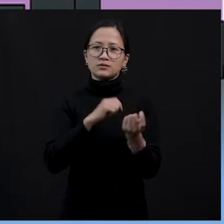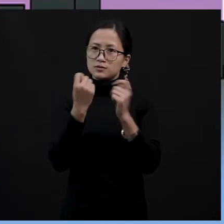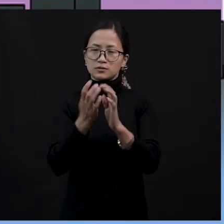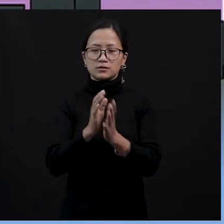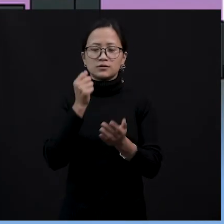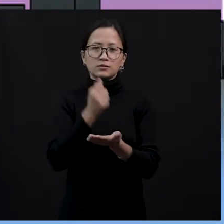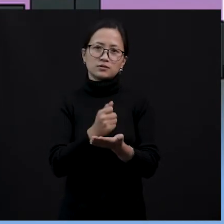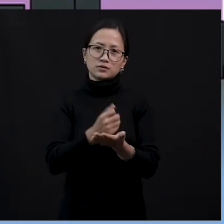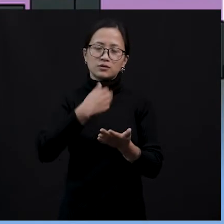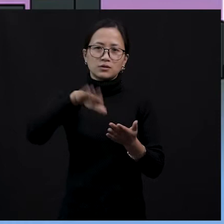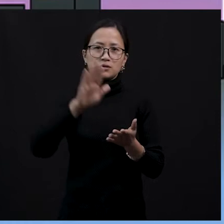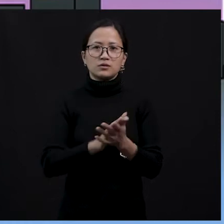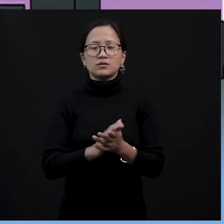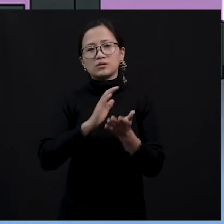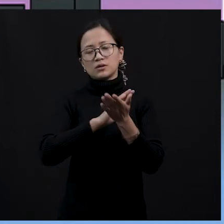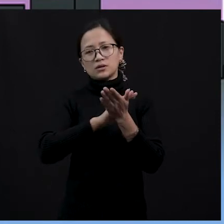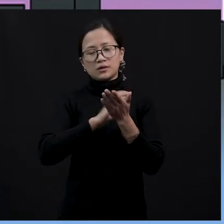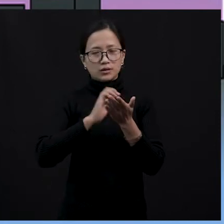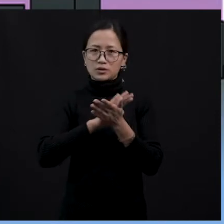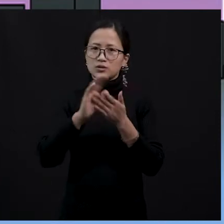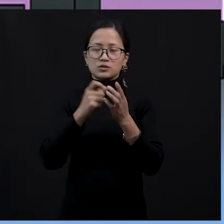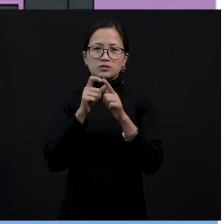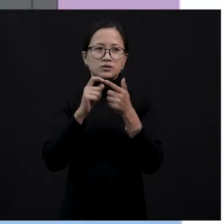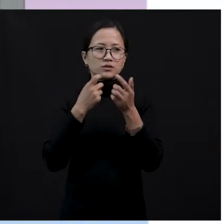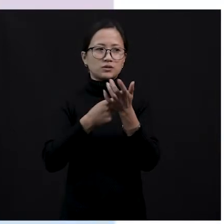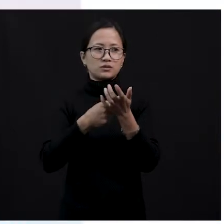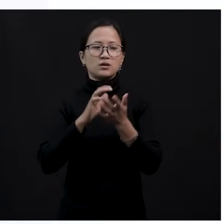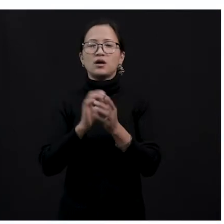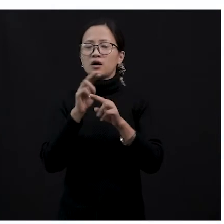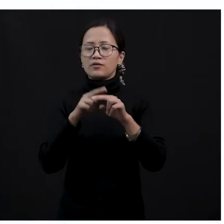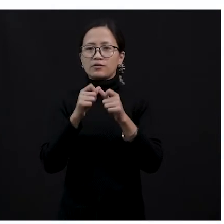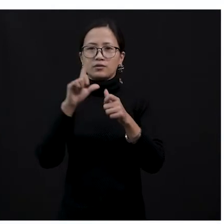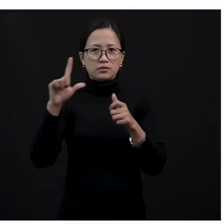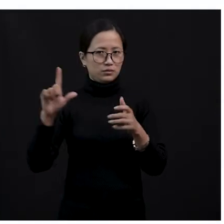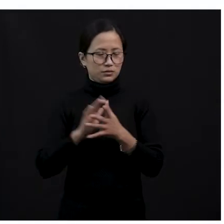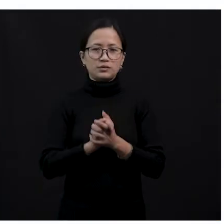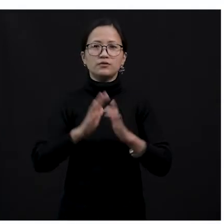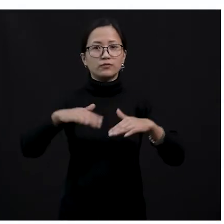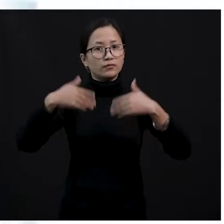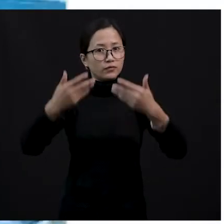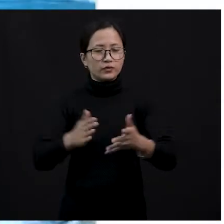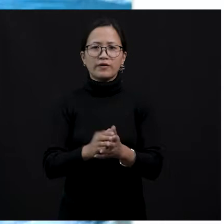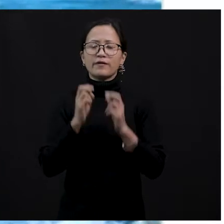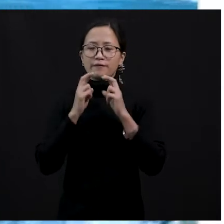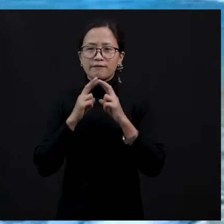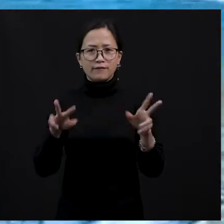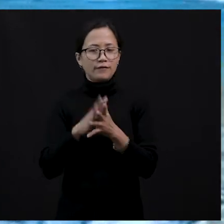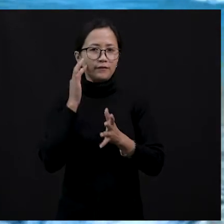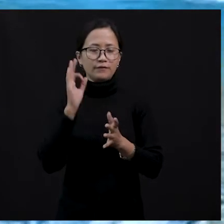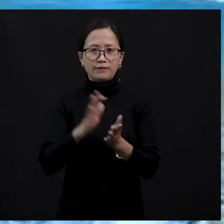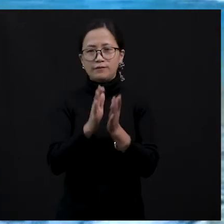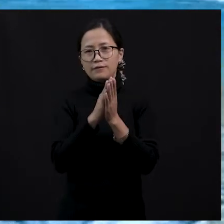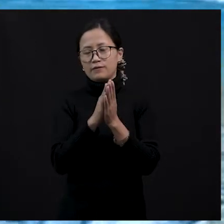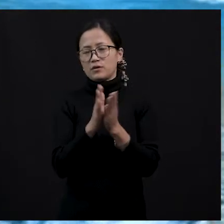that's why he decided to go to Choudhury Falls. Now, if you remember Choudhury Falls, that was also something that is very important